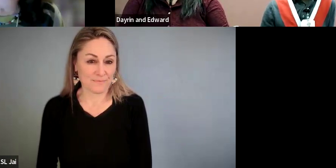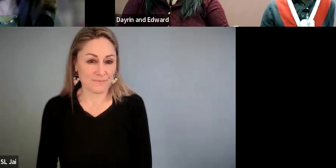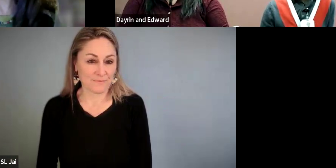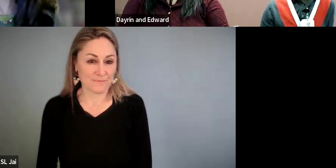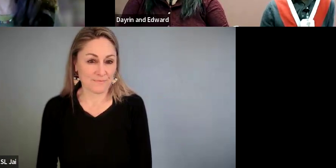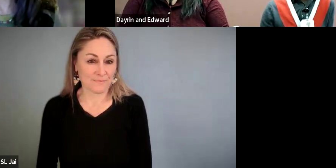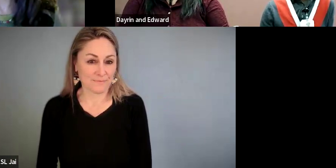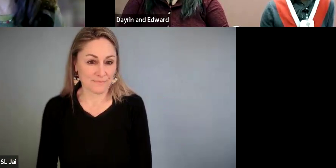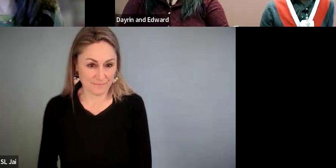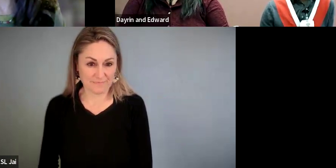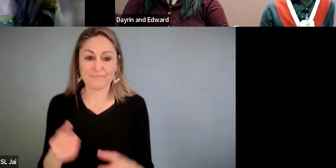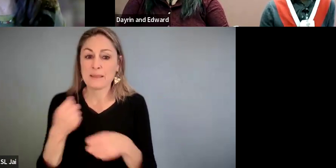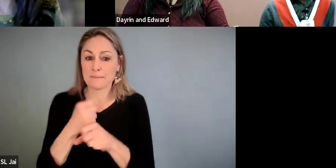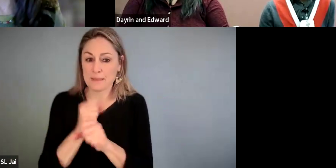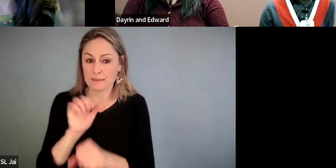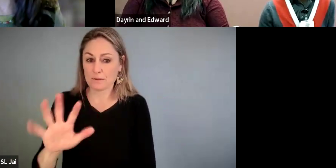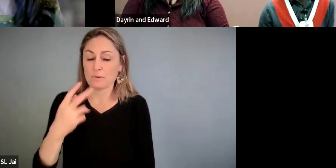Not your voice is hard.